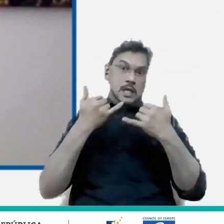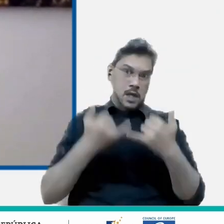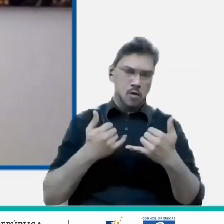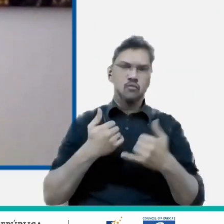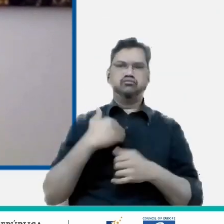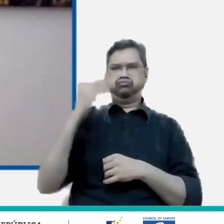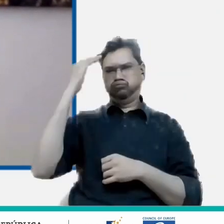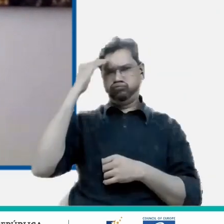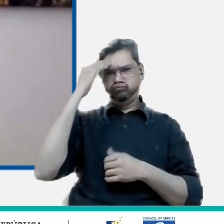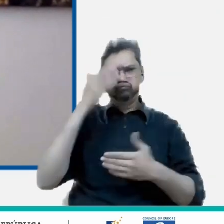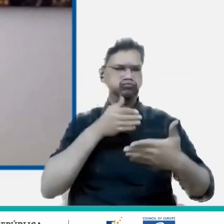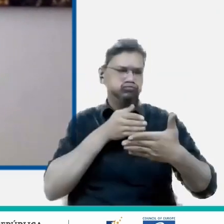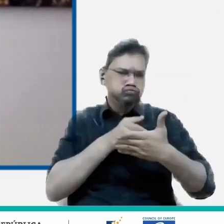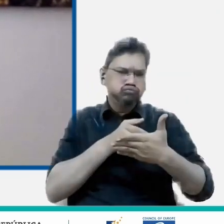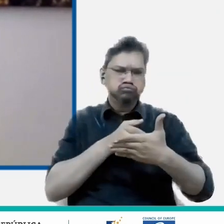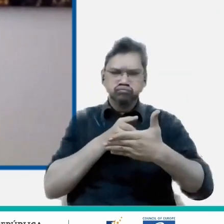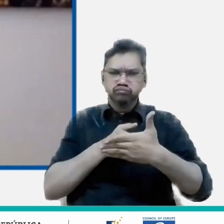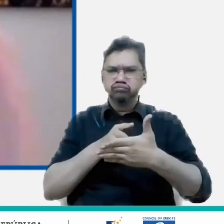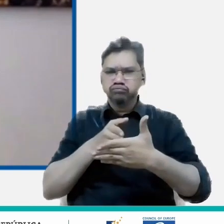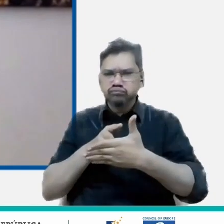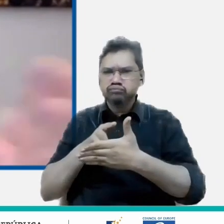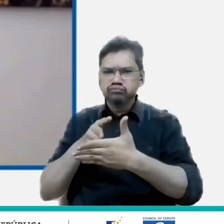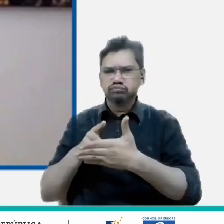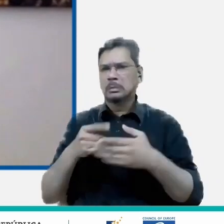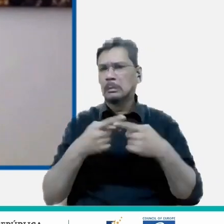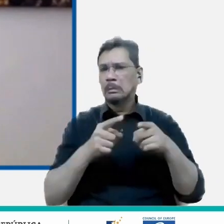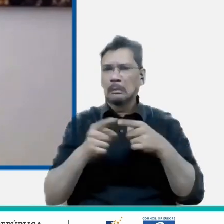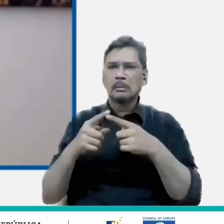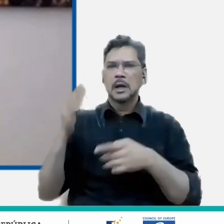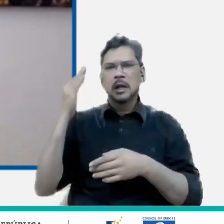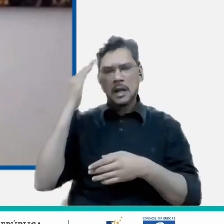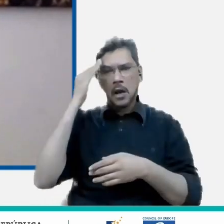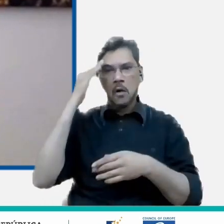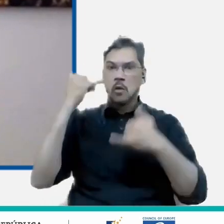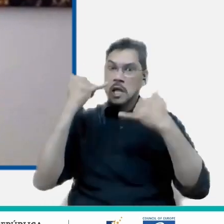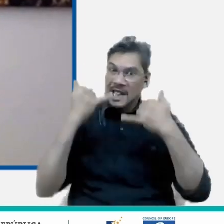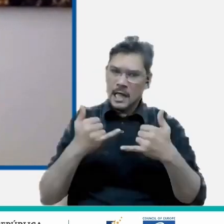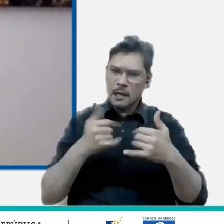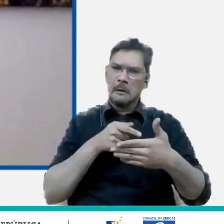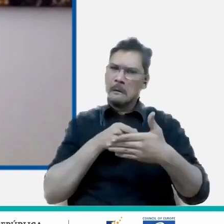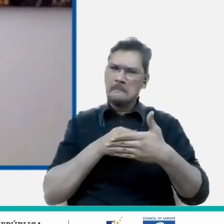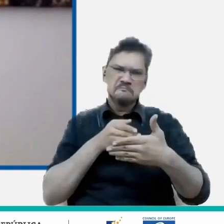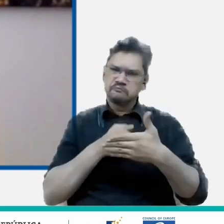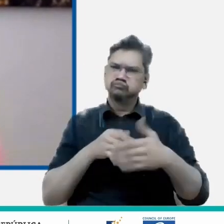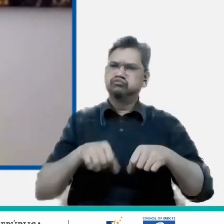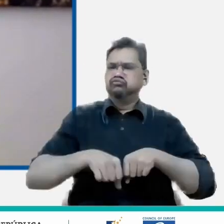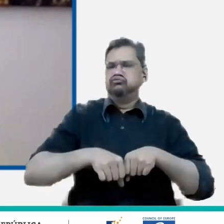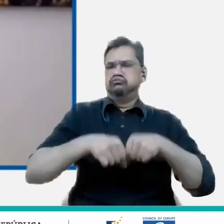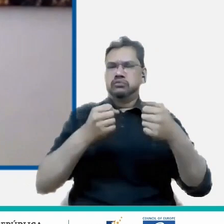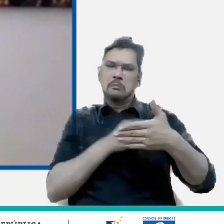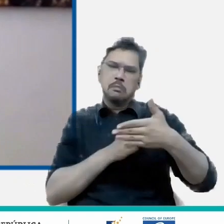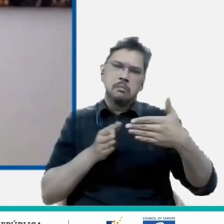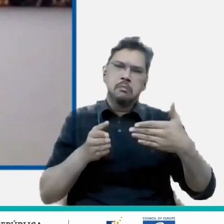action, and we need to act now, and we need to act together on all levels: local, international, sub-regional,